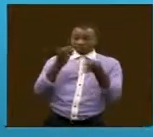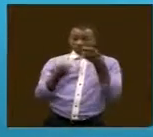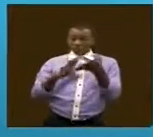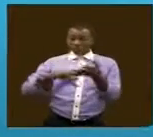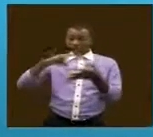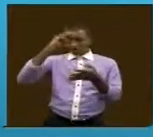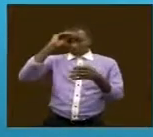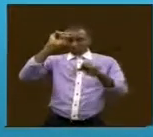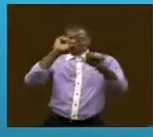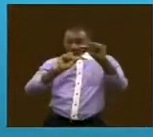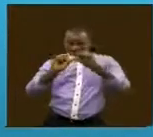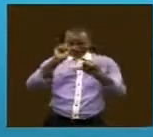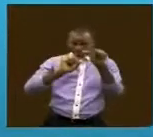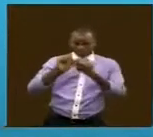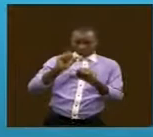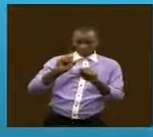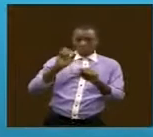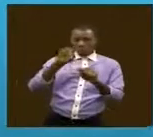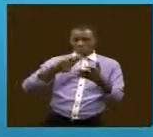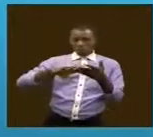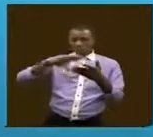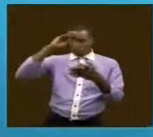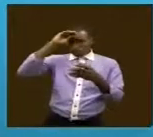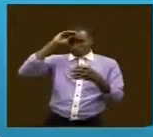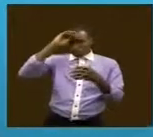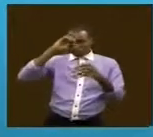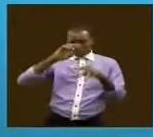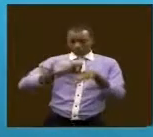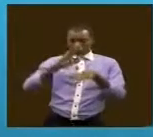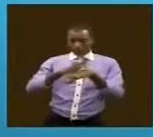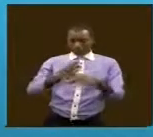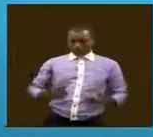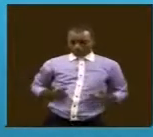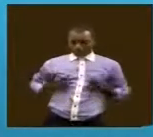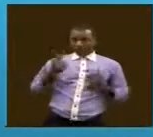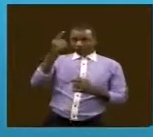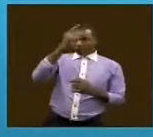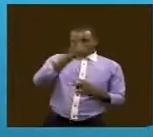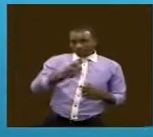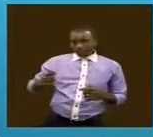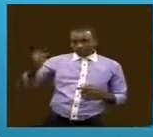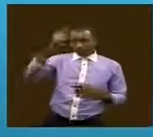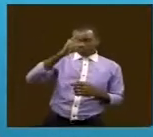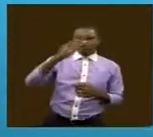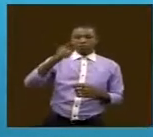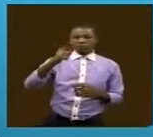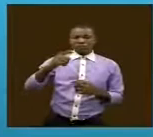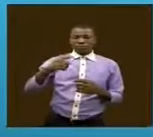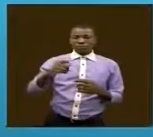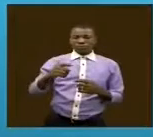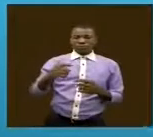science, especially the life cycle of mosquito. So from here, you